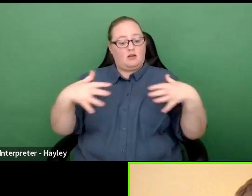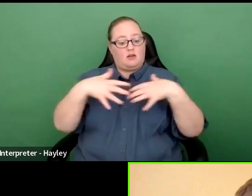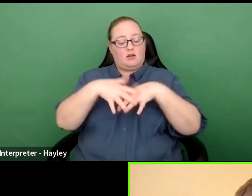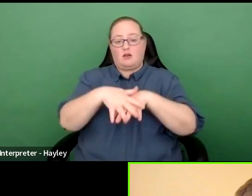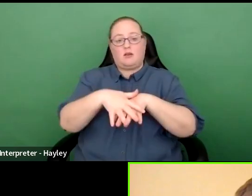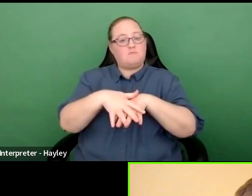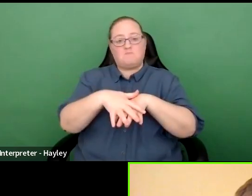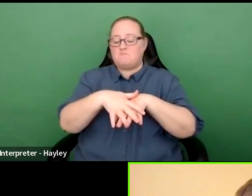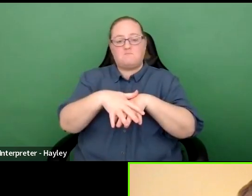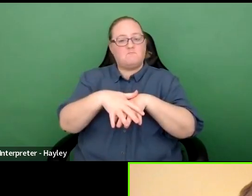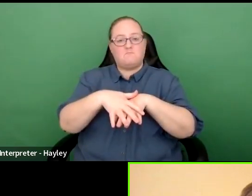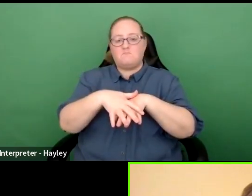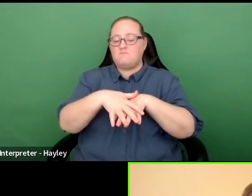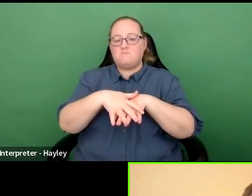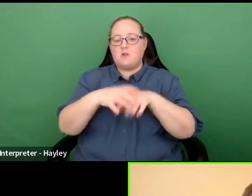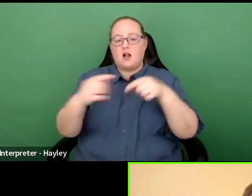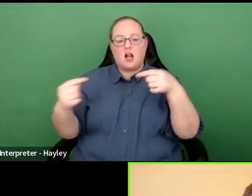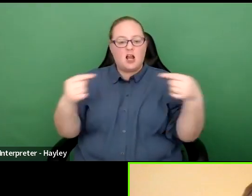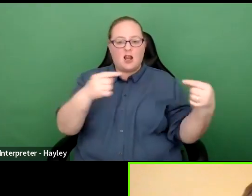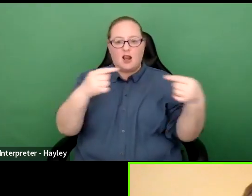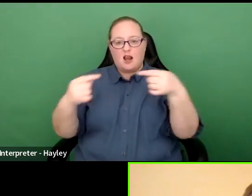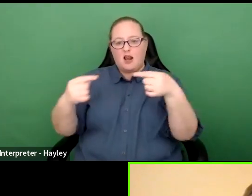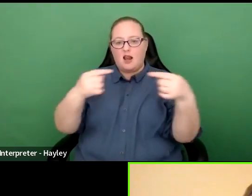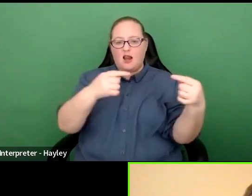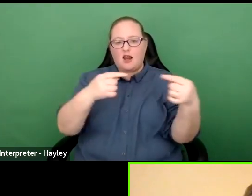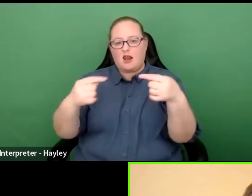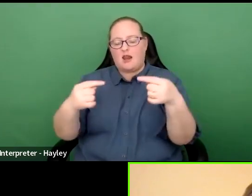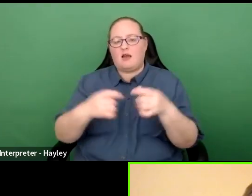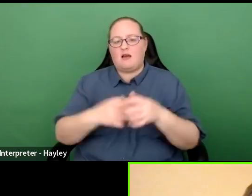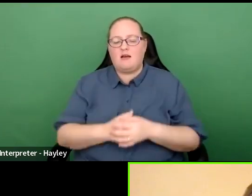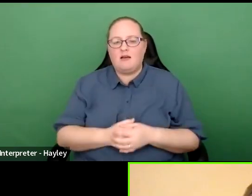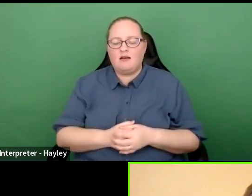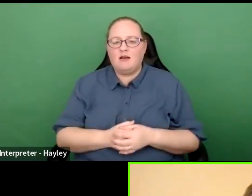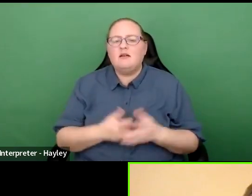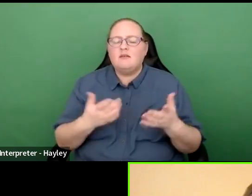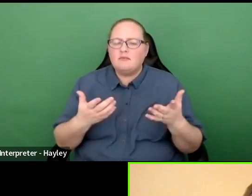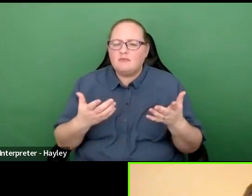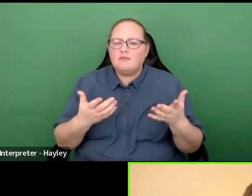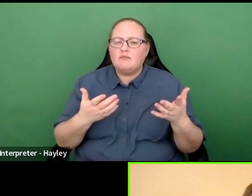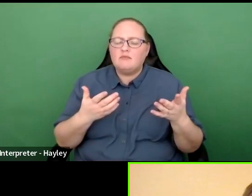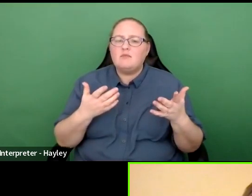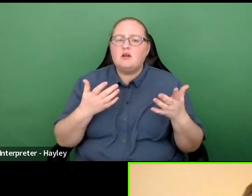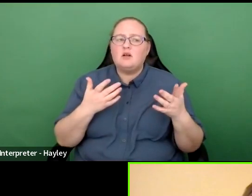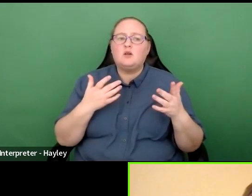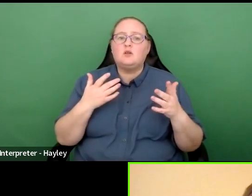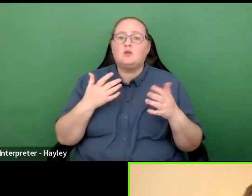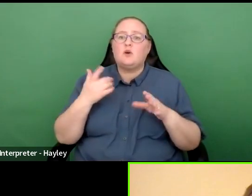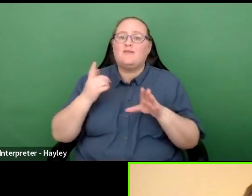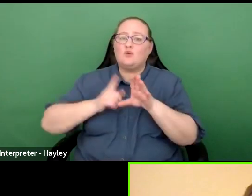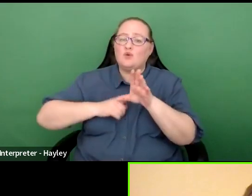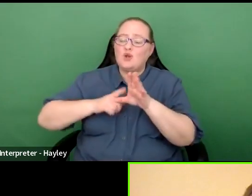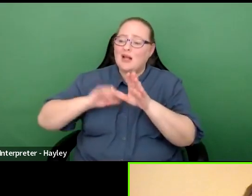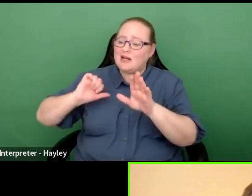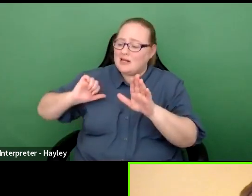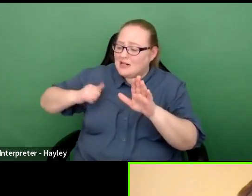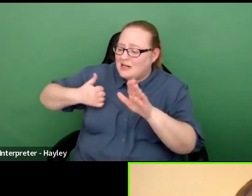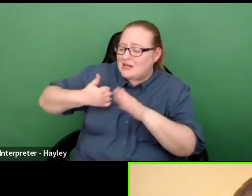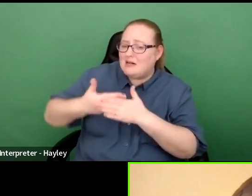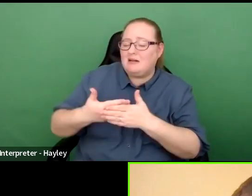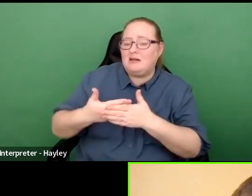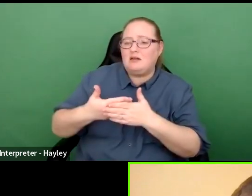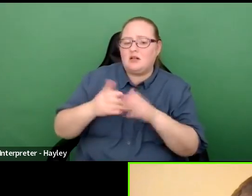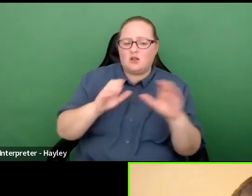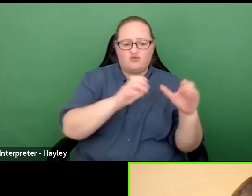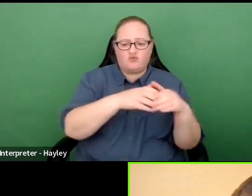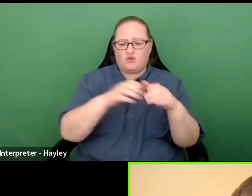antagonistic relationship. So can you explain to us what happened across the decades of Soviet history between these